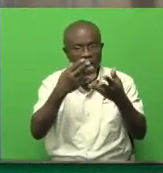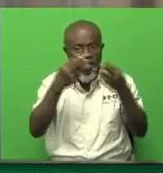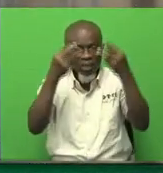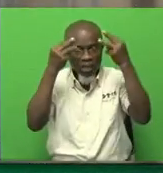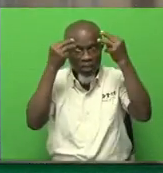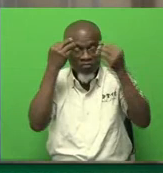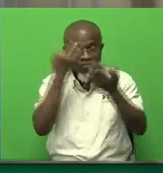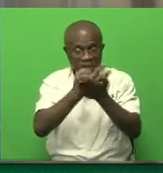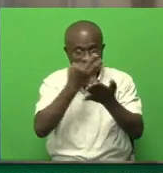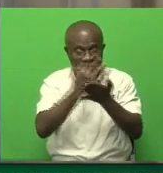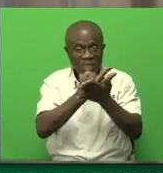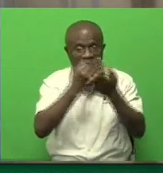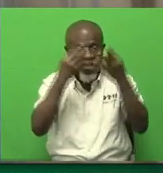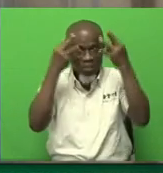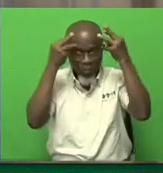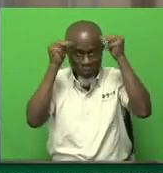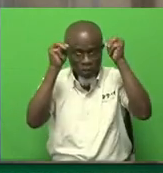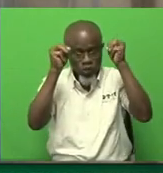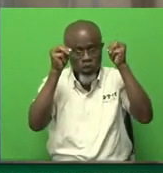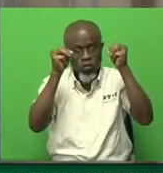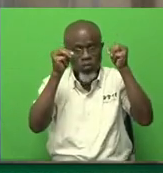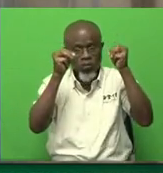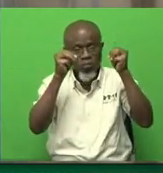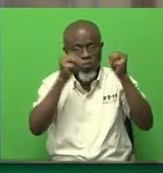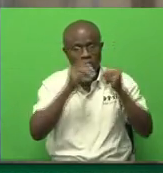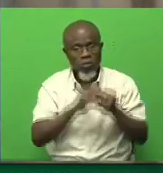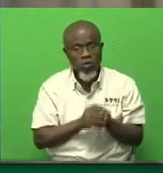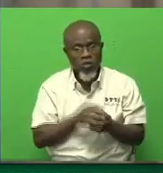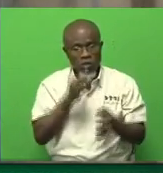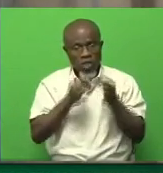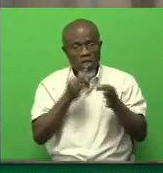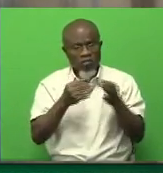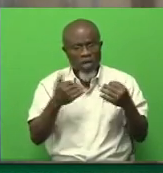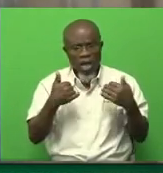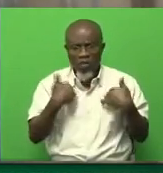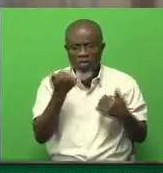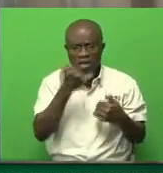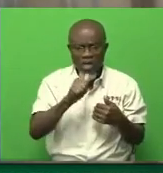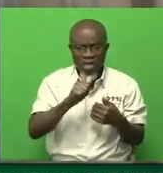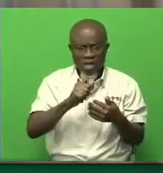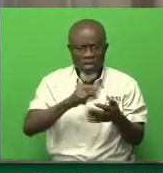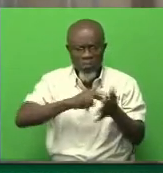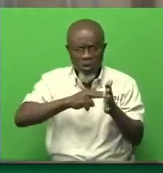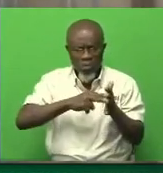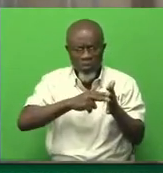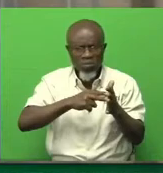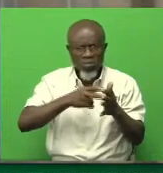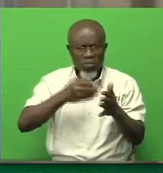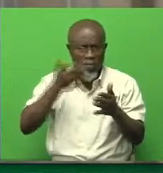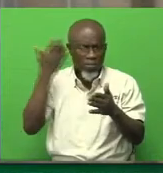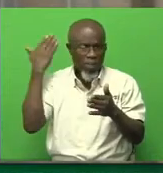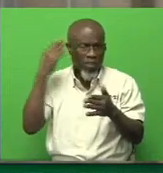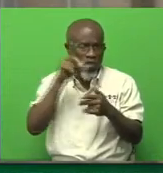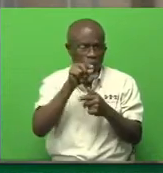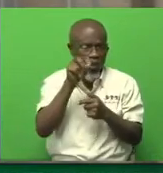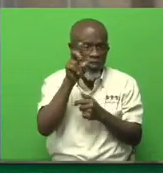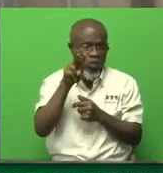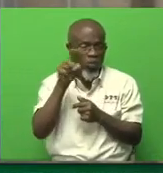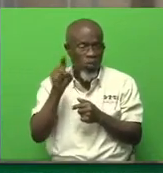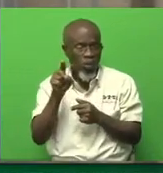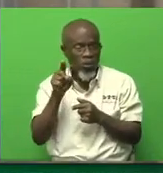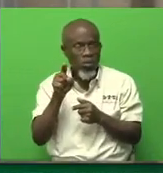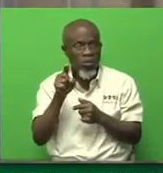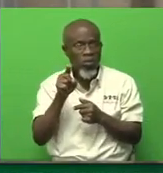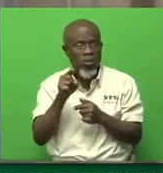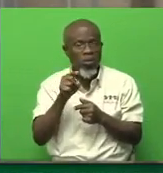finance this was the facts provided so if there was Geographic discrimination in 2021 and there is no no Minister you have the opportunity to